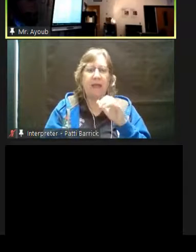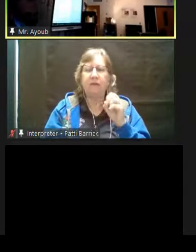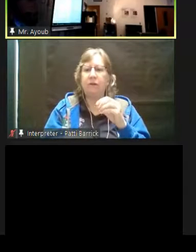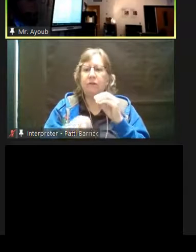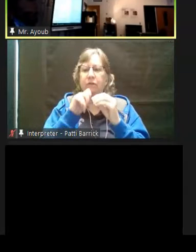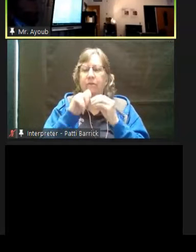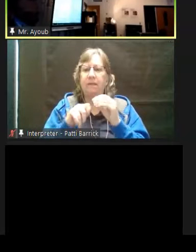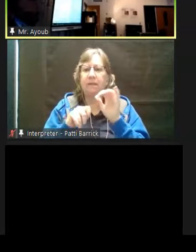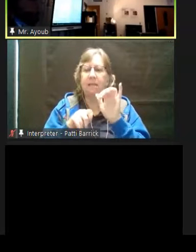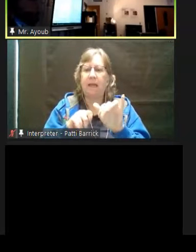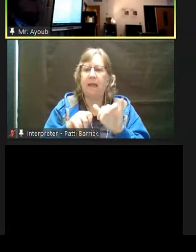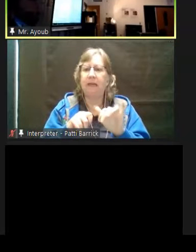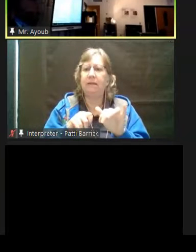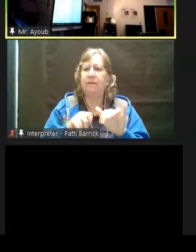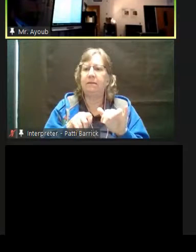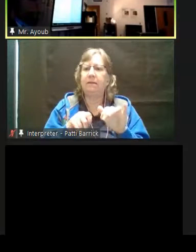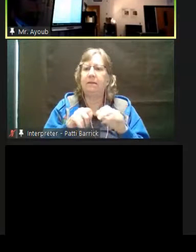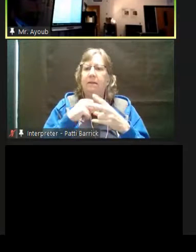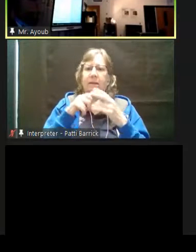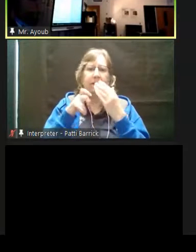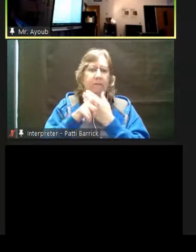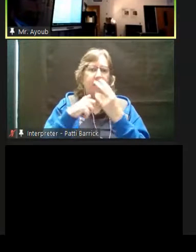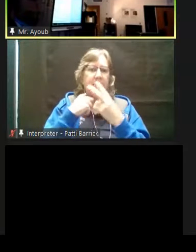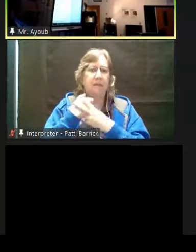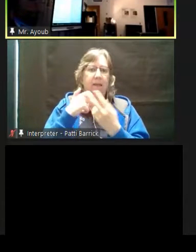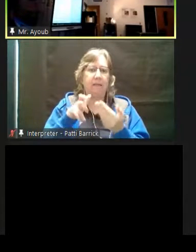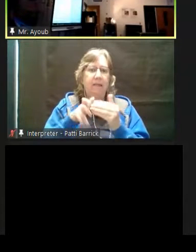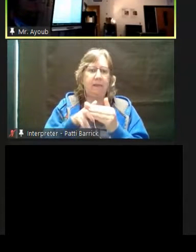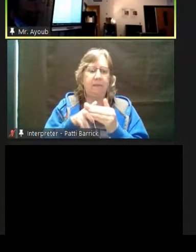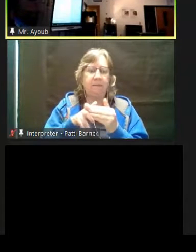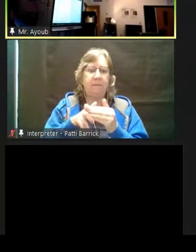fix, we're gonna do file, save,